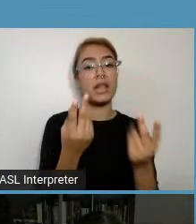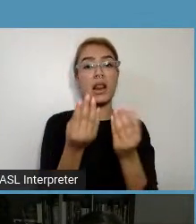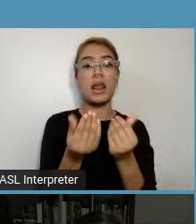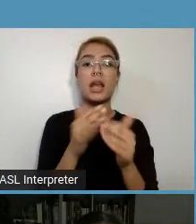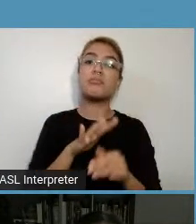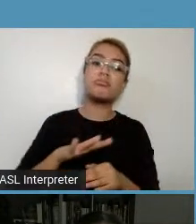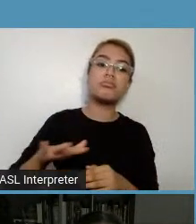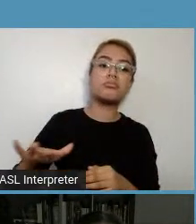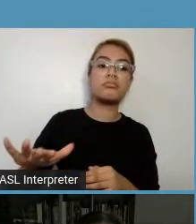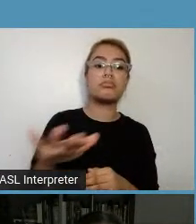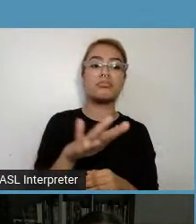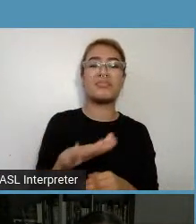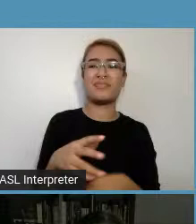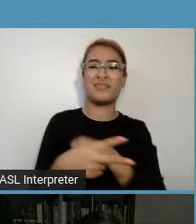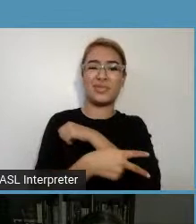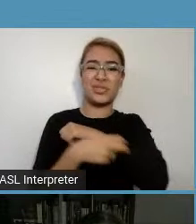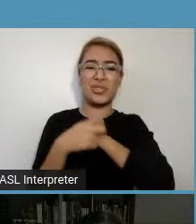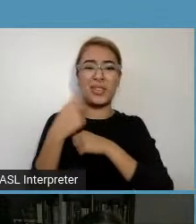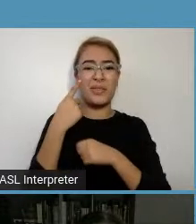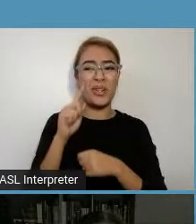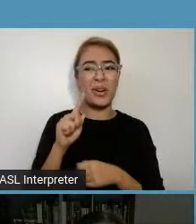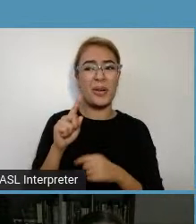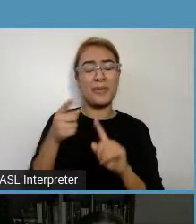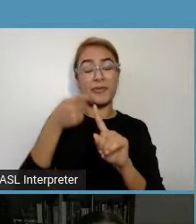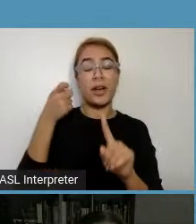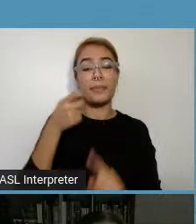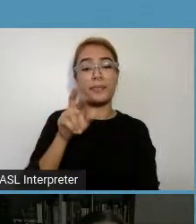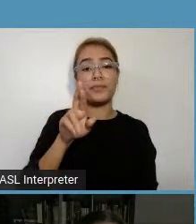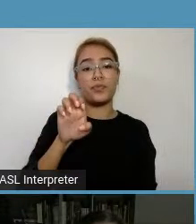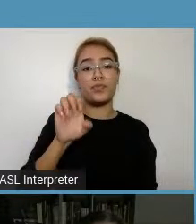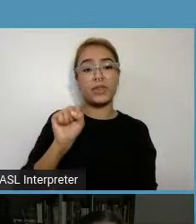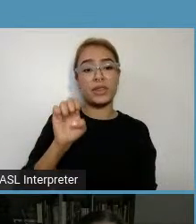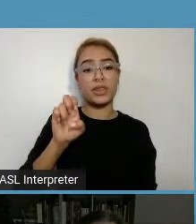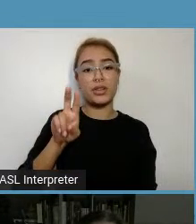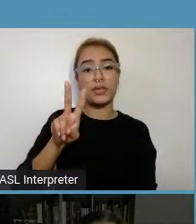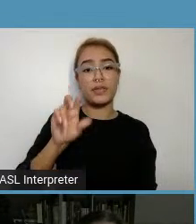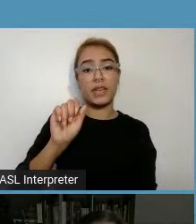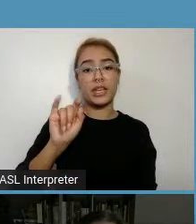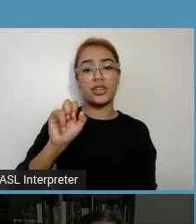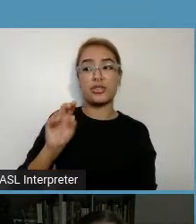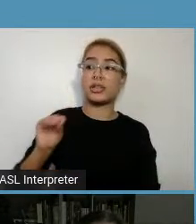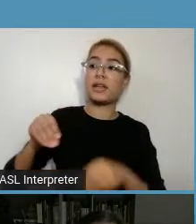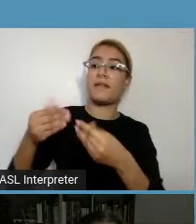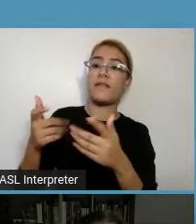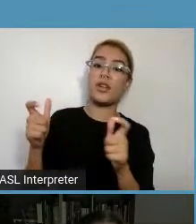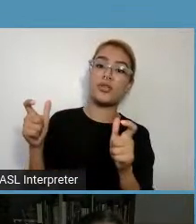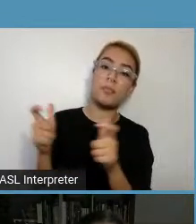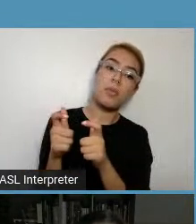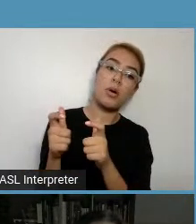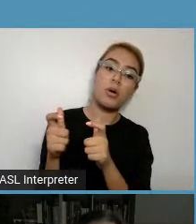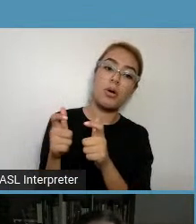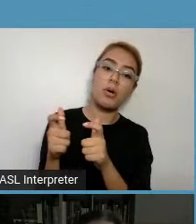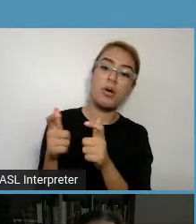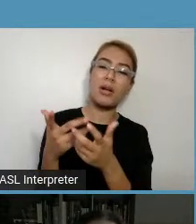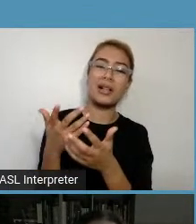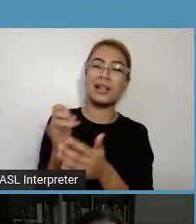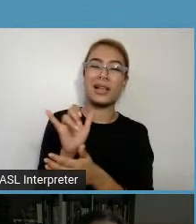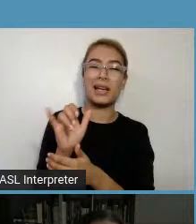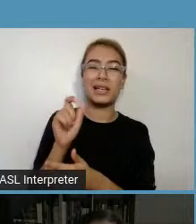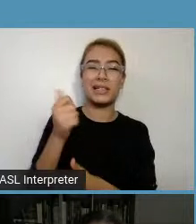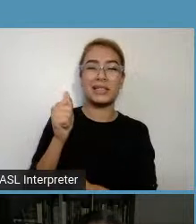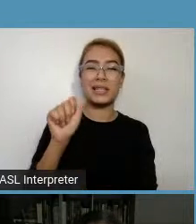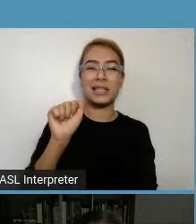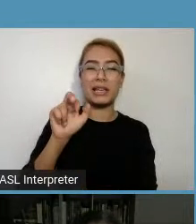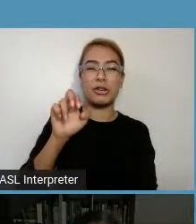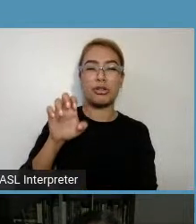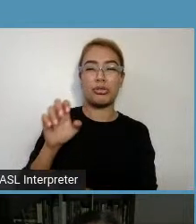basically taken from the reservation and given to small, they were like 10-acre plots in the